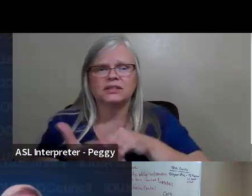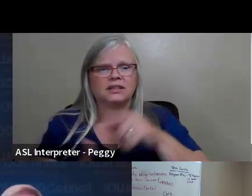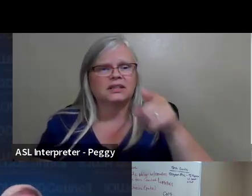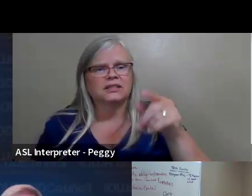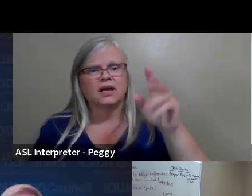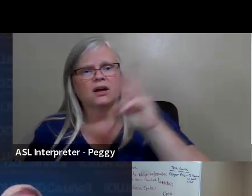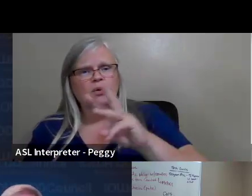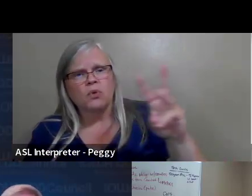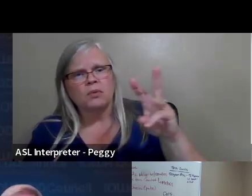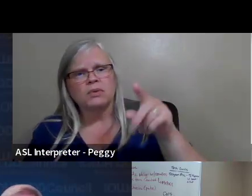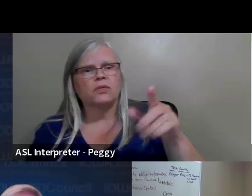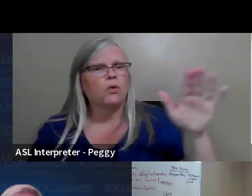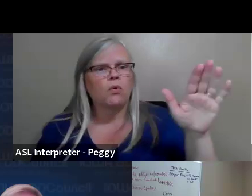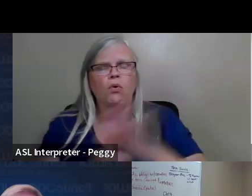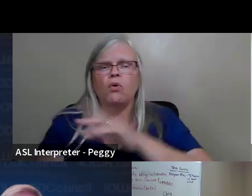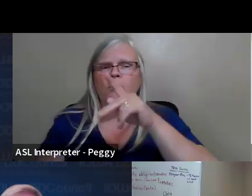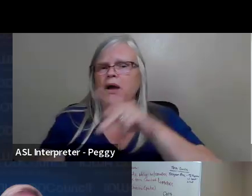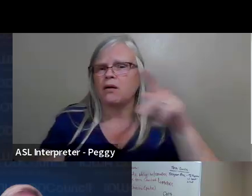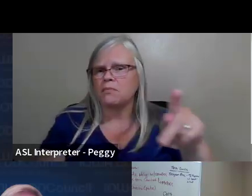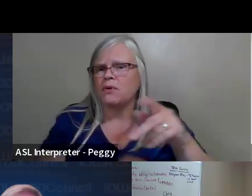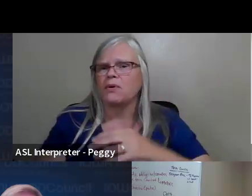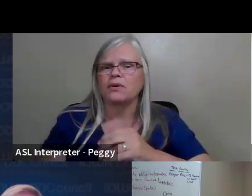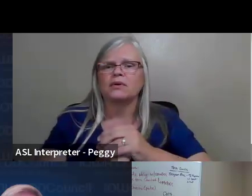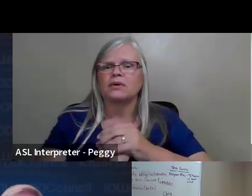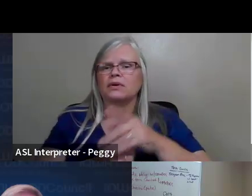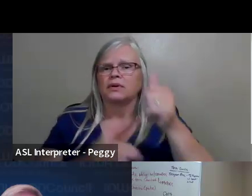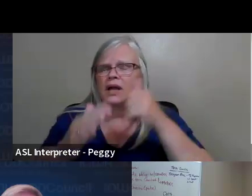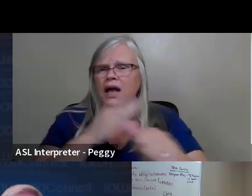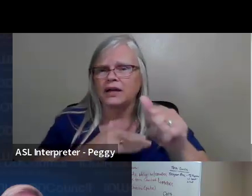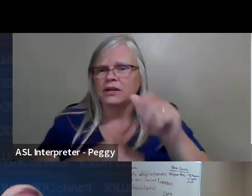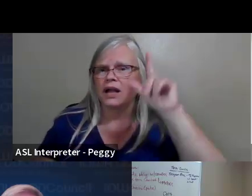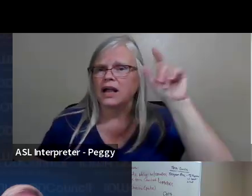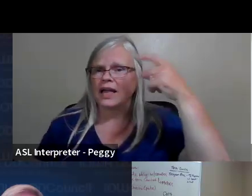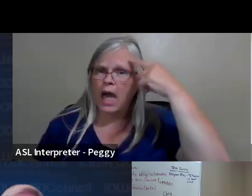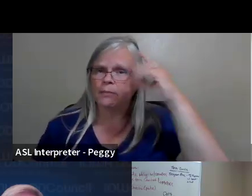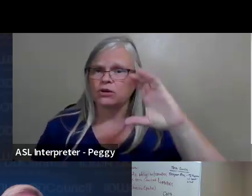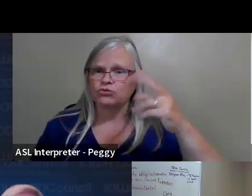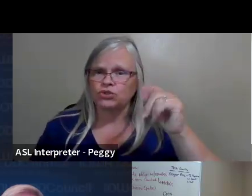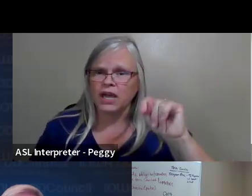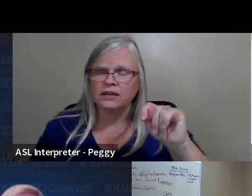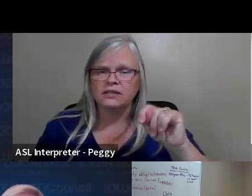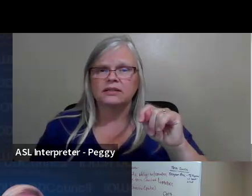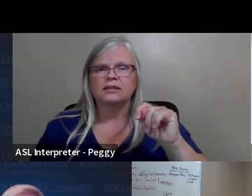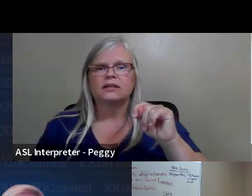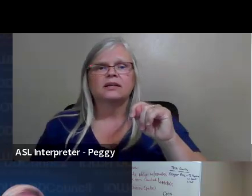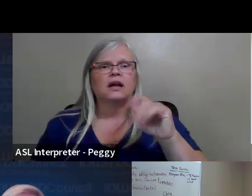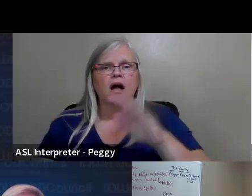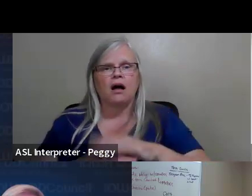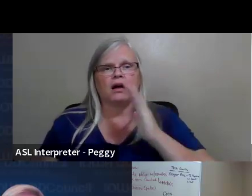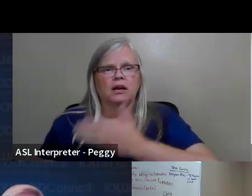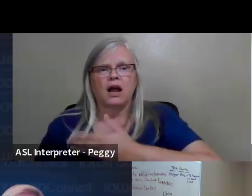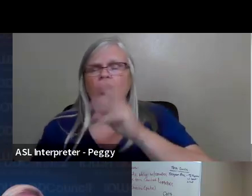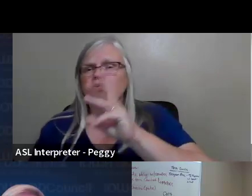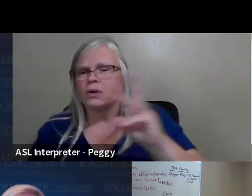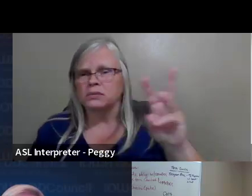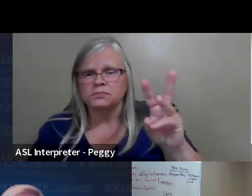website now. This entire PowerPoint presentation is under Capital Chat, under InfoNet on our website.